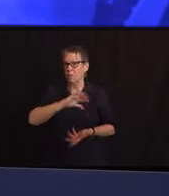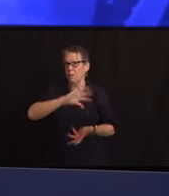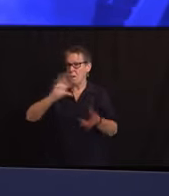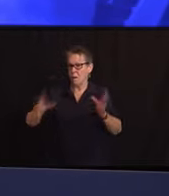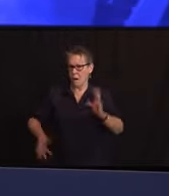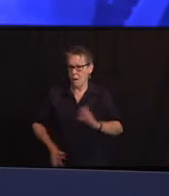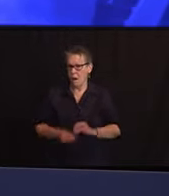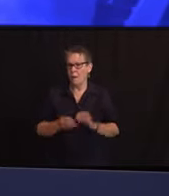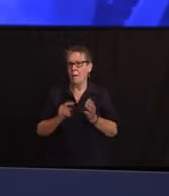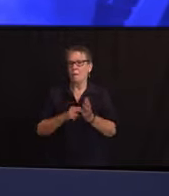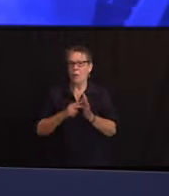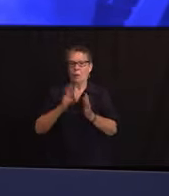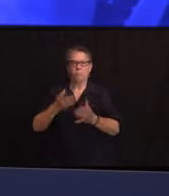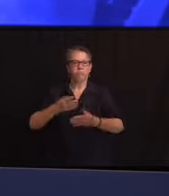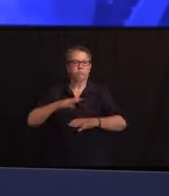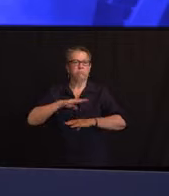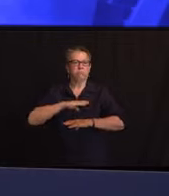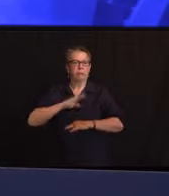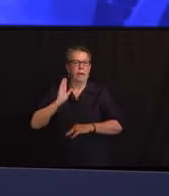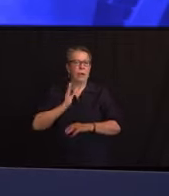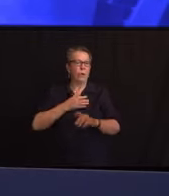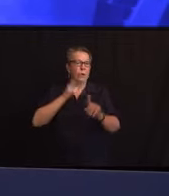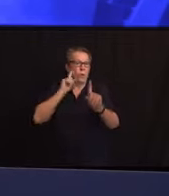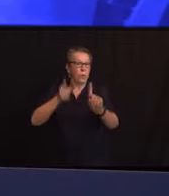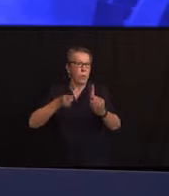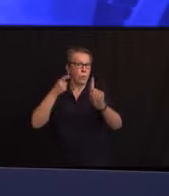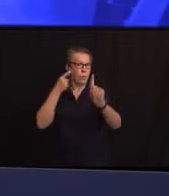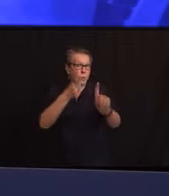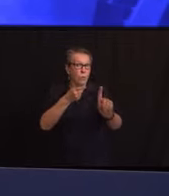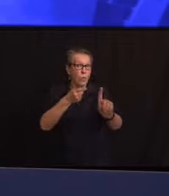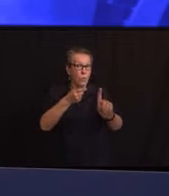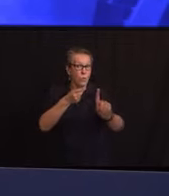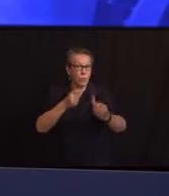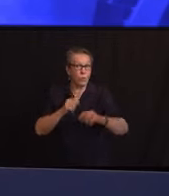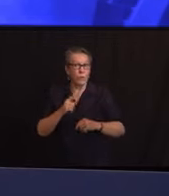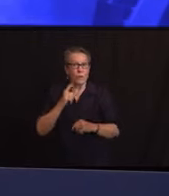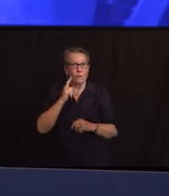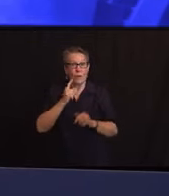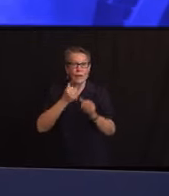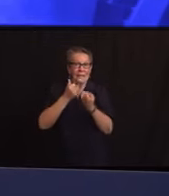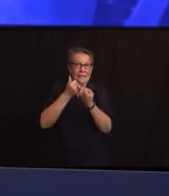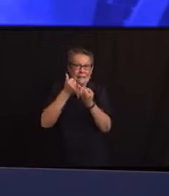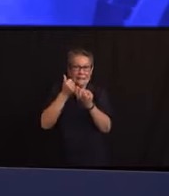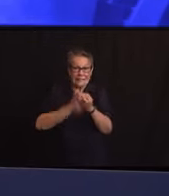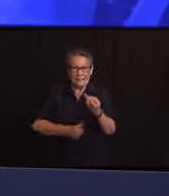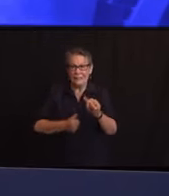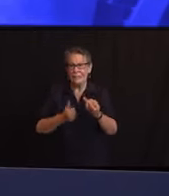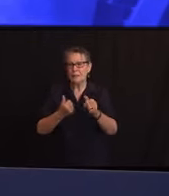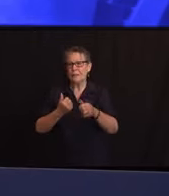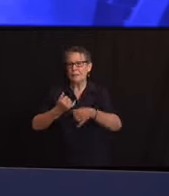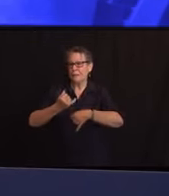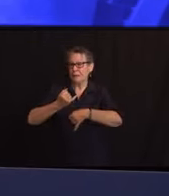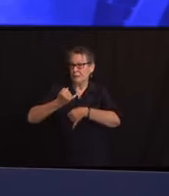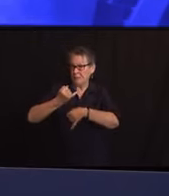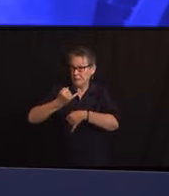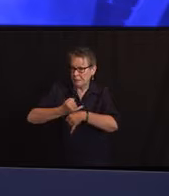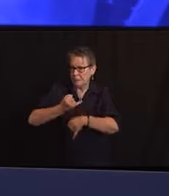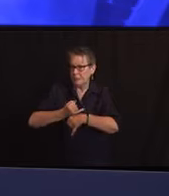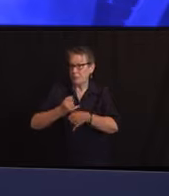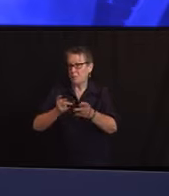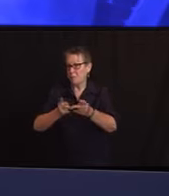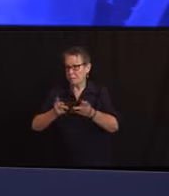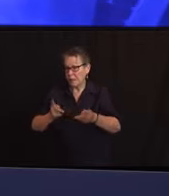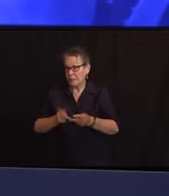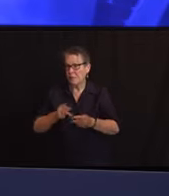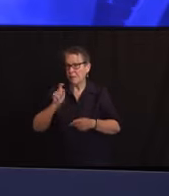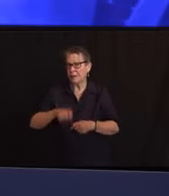between 3,000 and 35,000 first doses weekly in May, and between 3,000